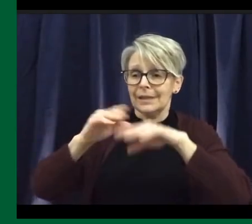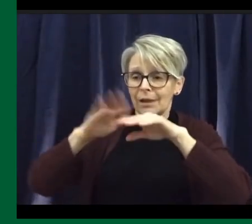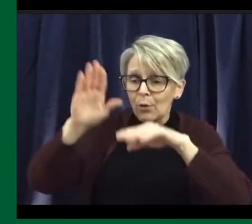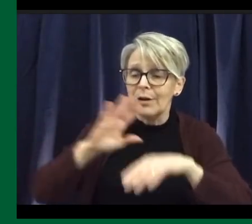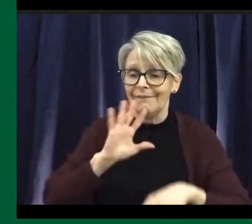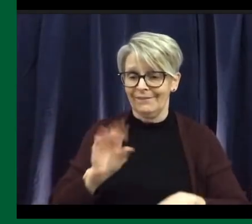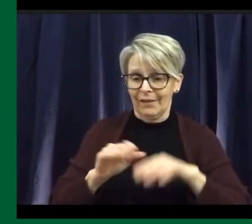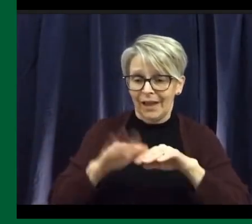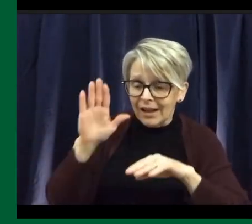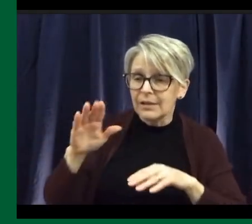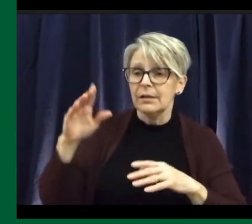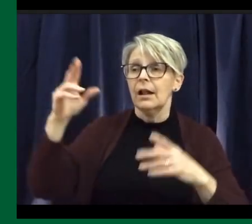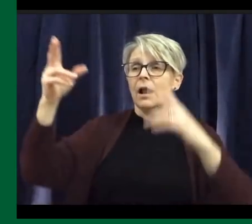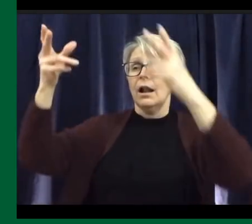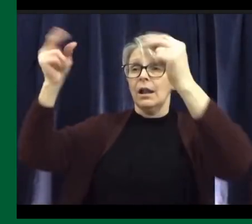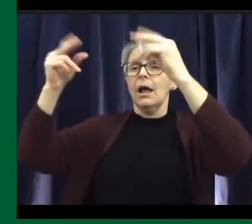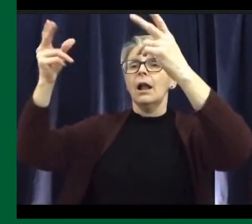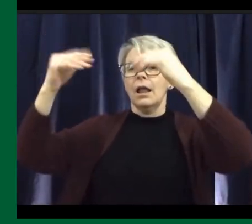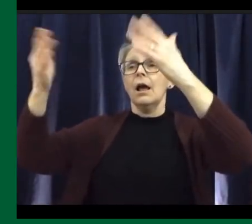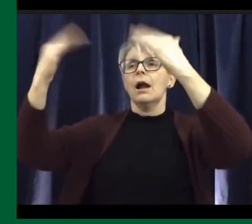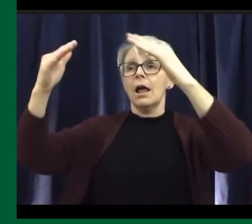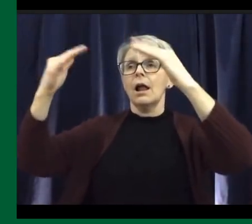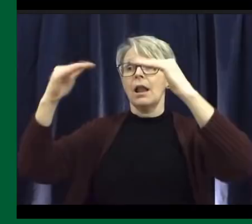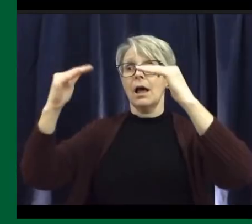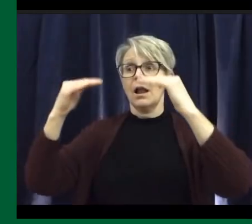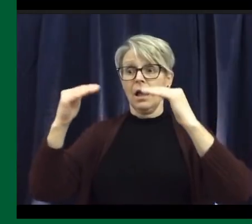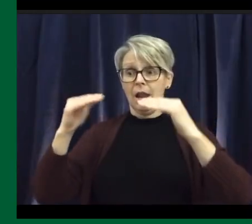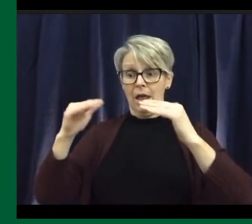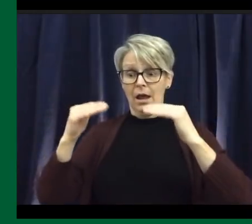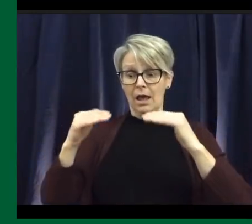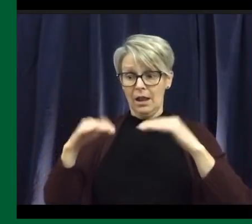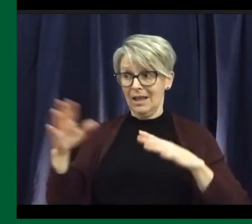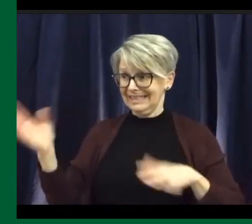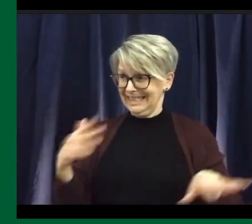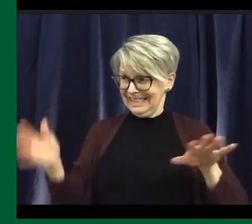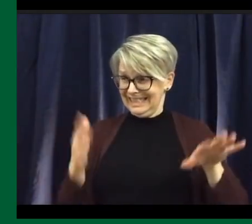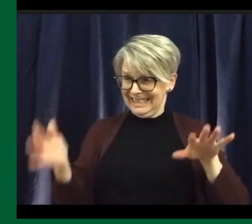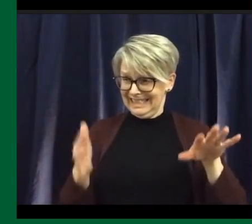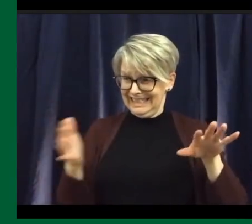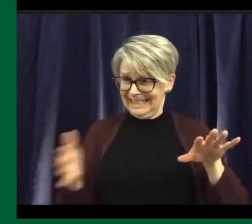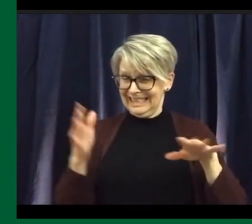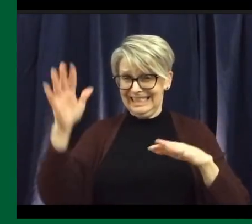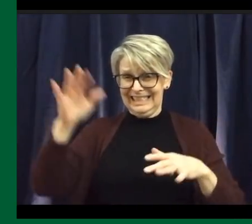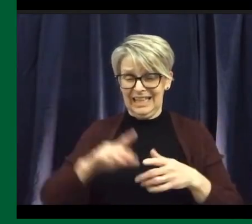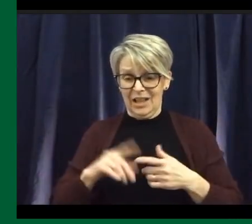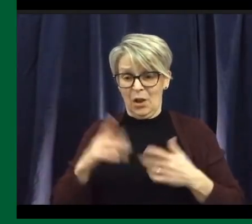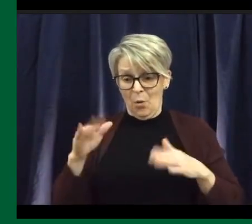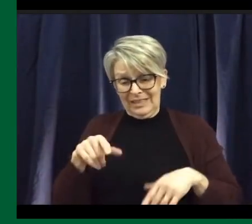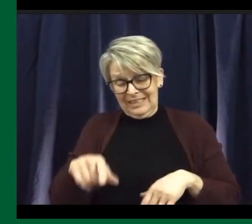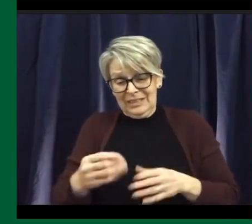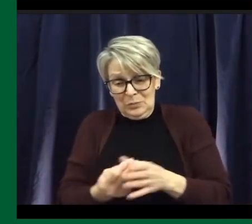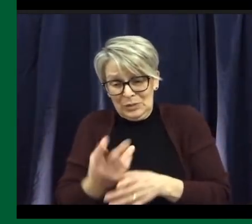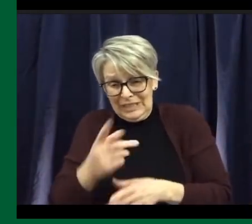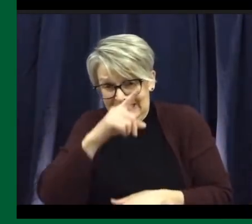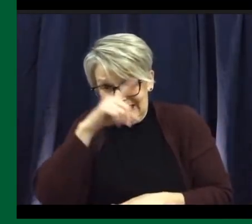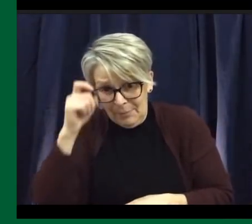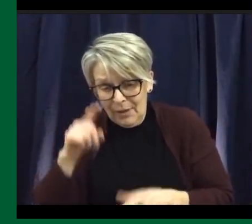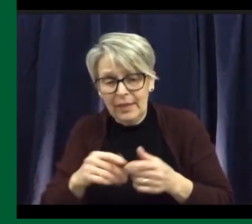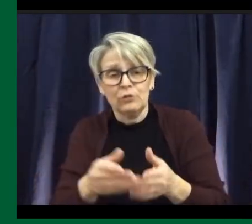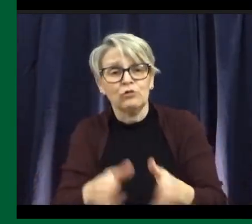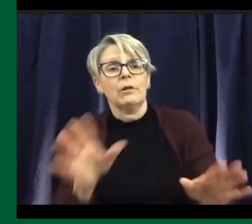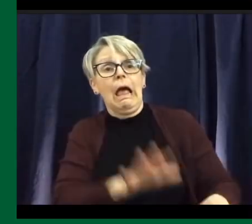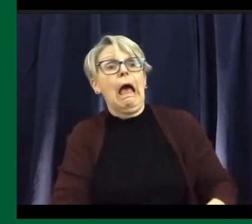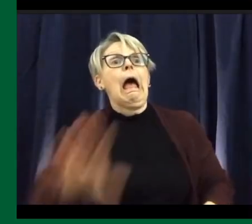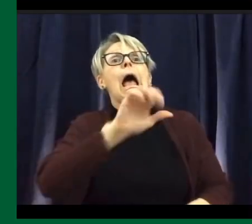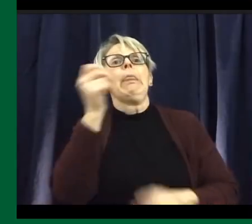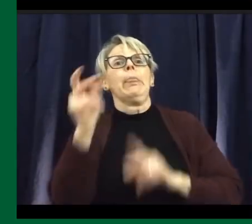as vaccine supplies allow, essential services, and then over the late spring, early summer, the general population, and continue to